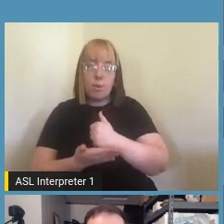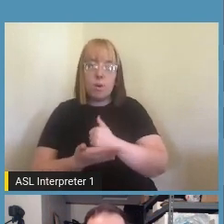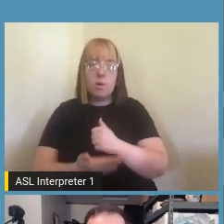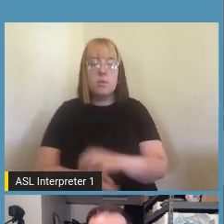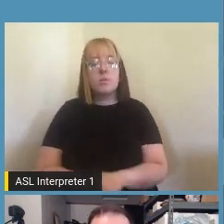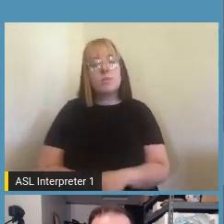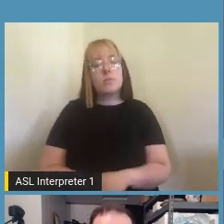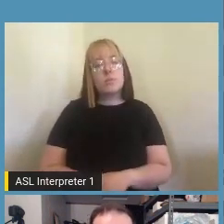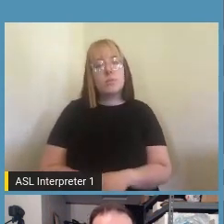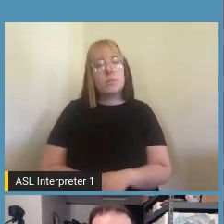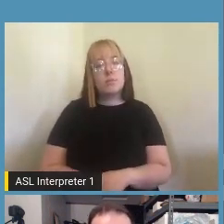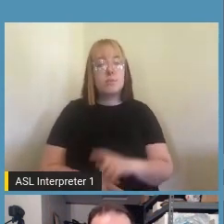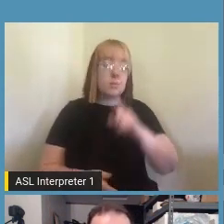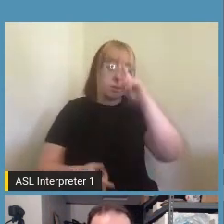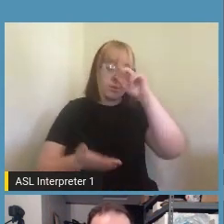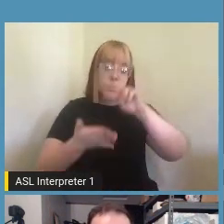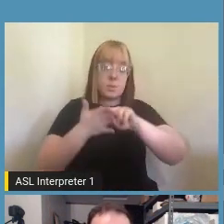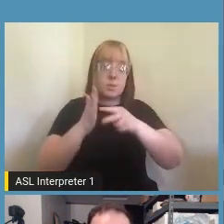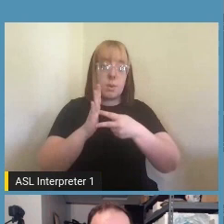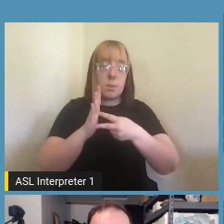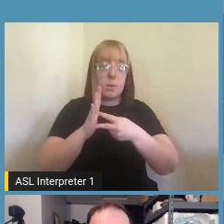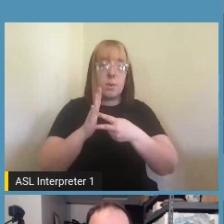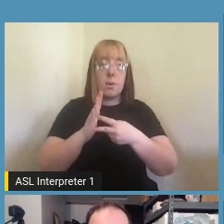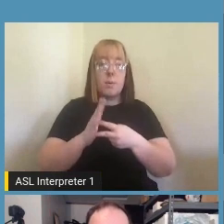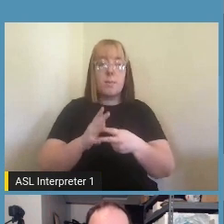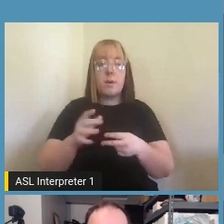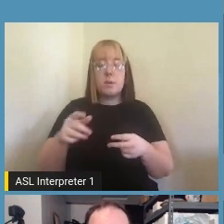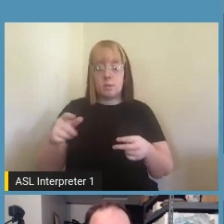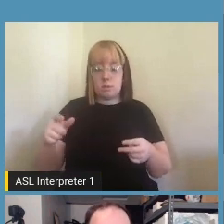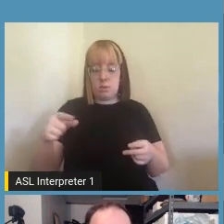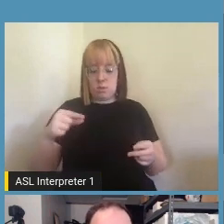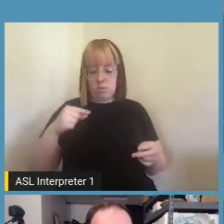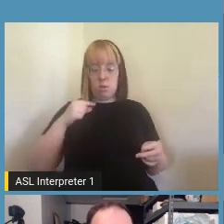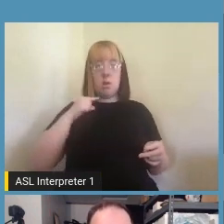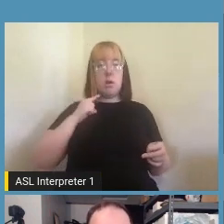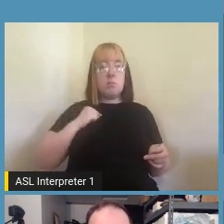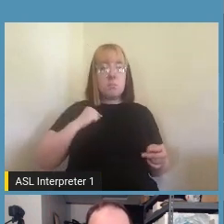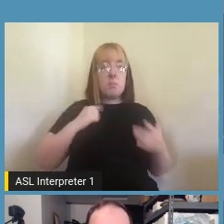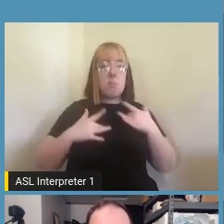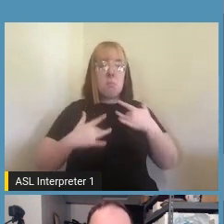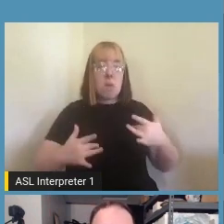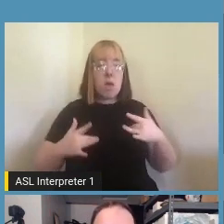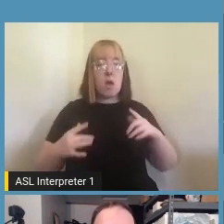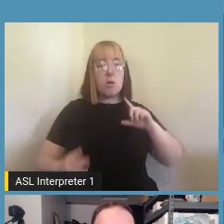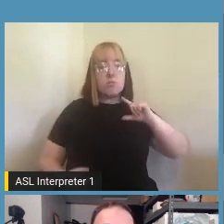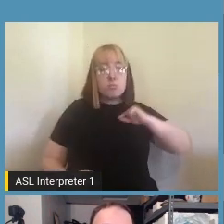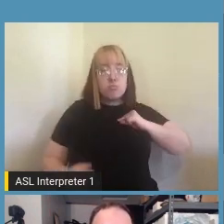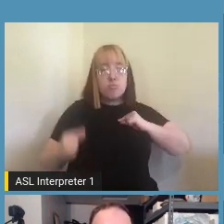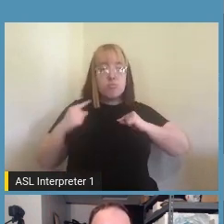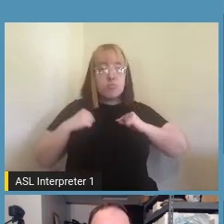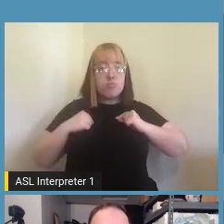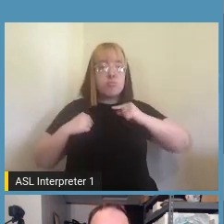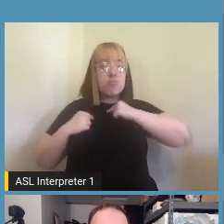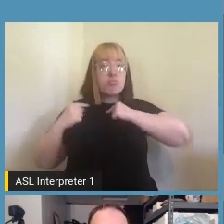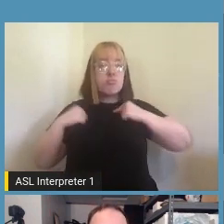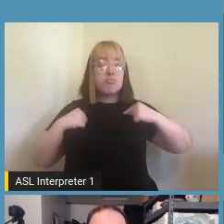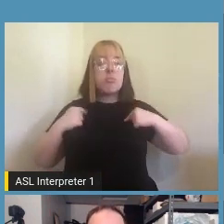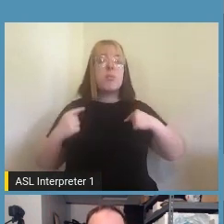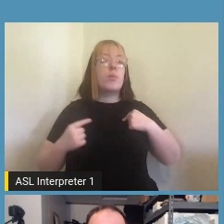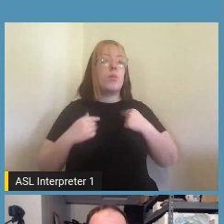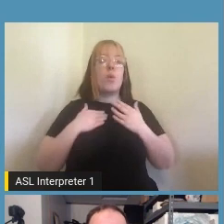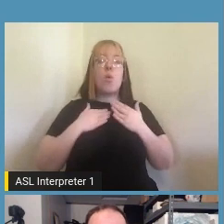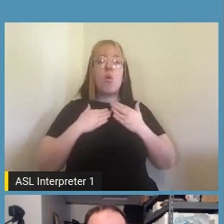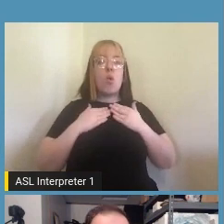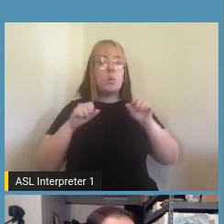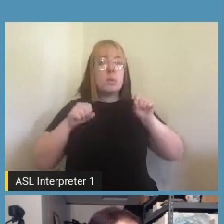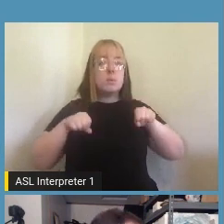meant to get as close to the source as possible. So we usually put these right here on the lapel. That way it's picking up everything